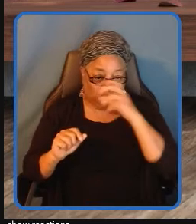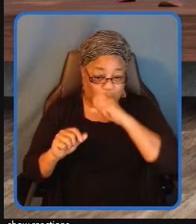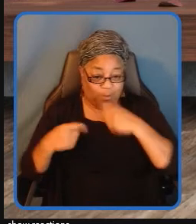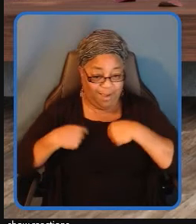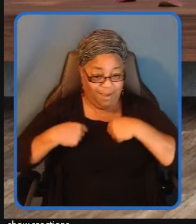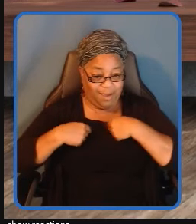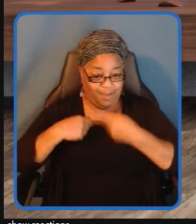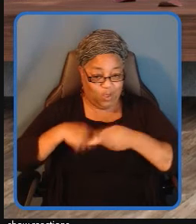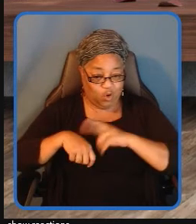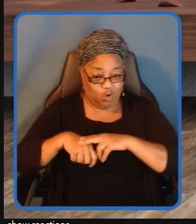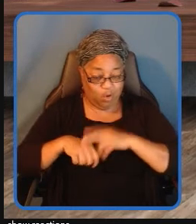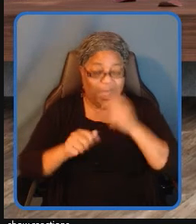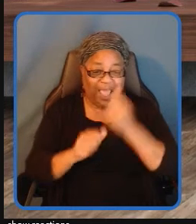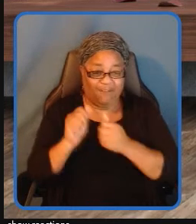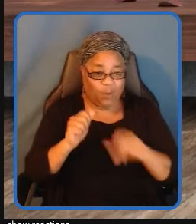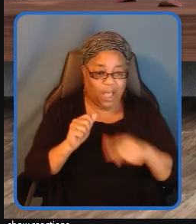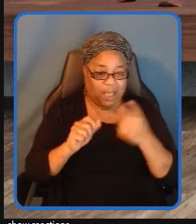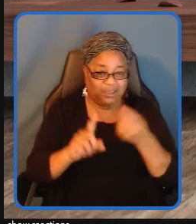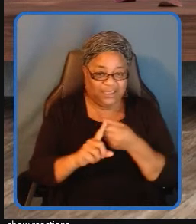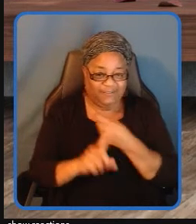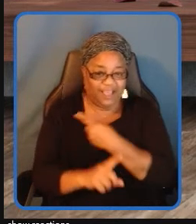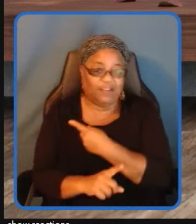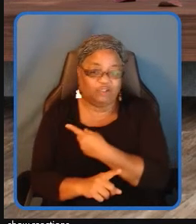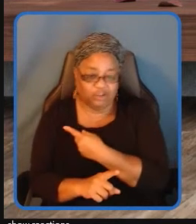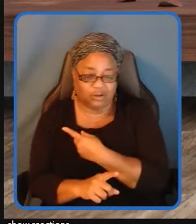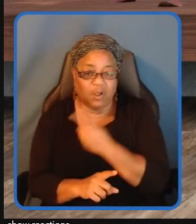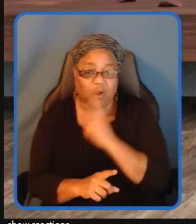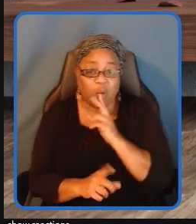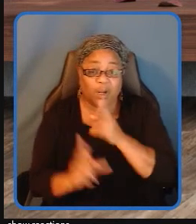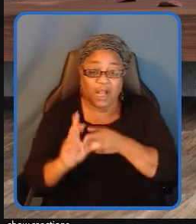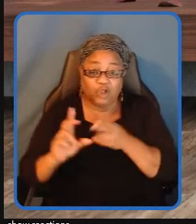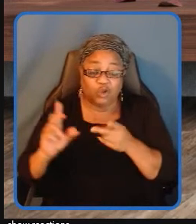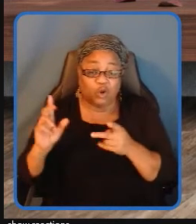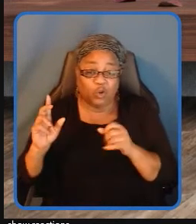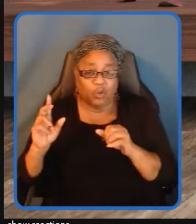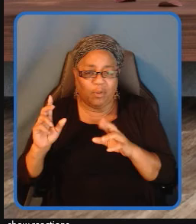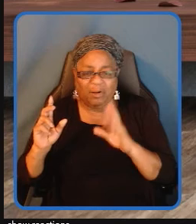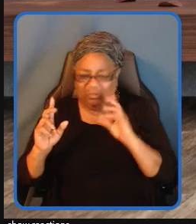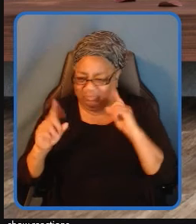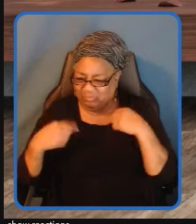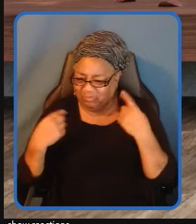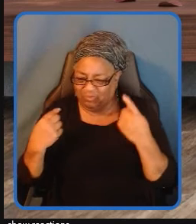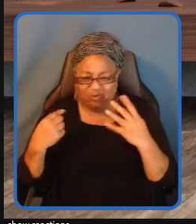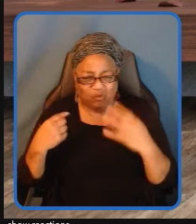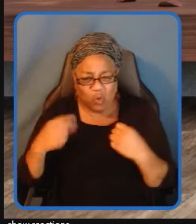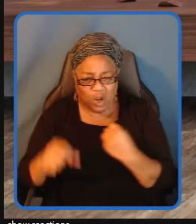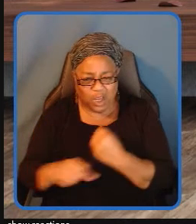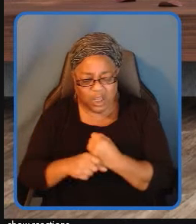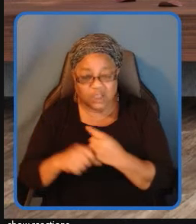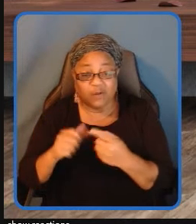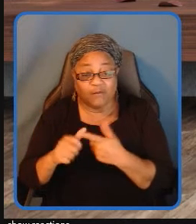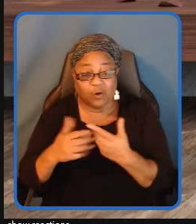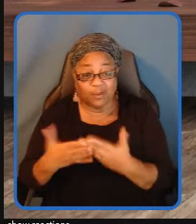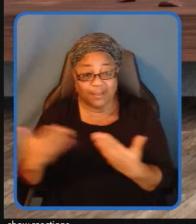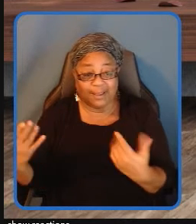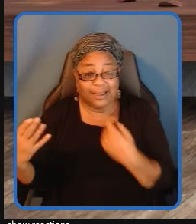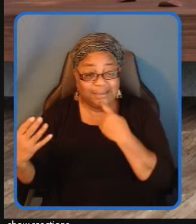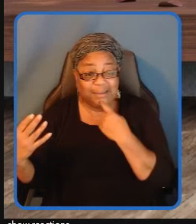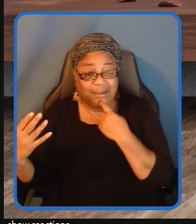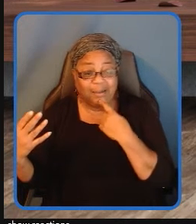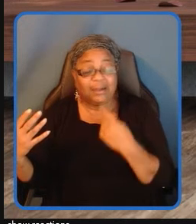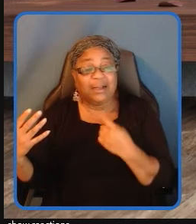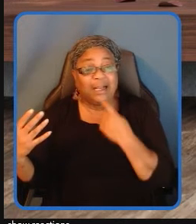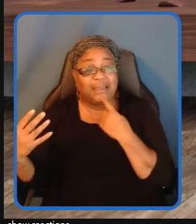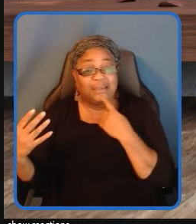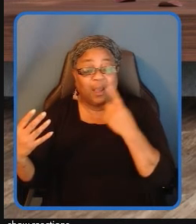and that everyone's a deviation from that norm. So when I first joined Uber, I've been at Uber now for about 4 years. The first thing I did is I said, hey, when I'm